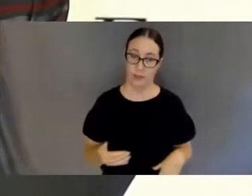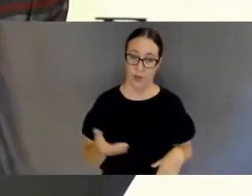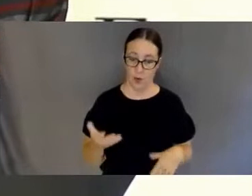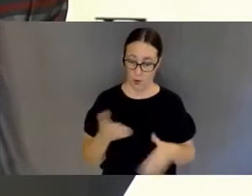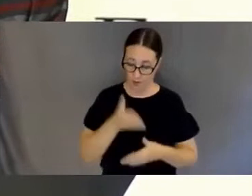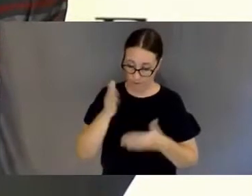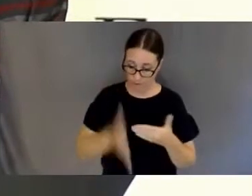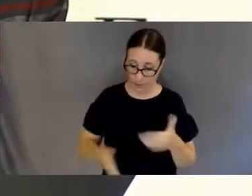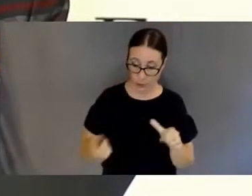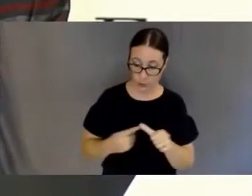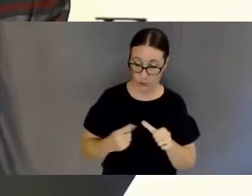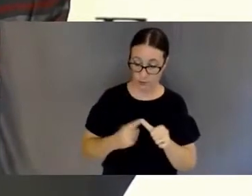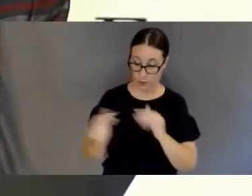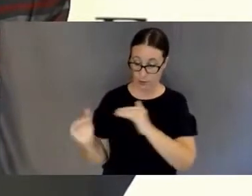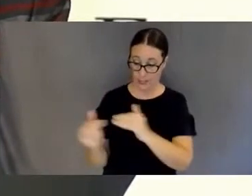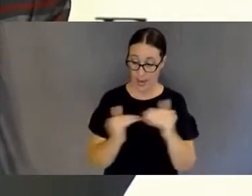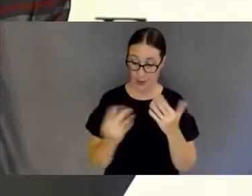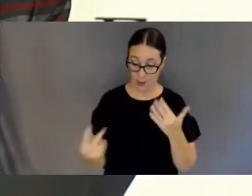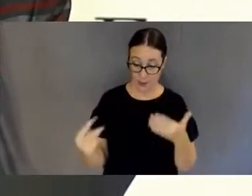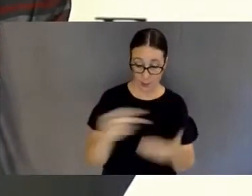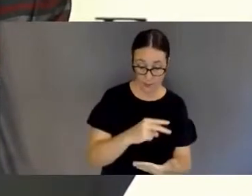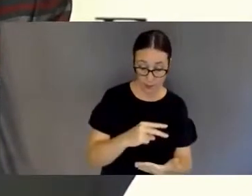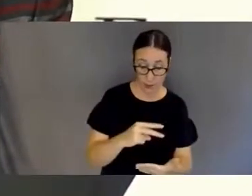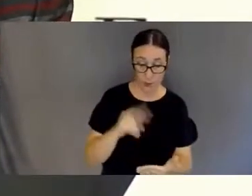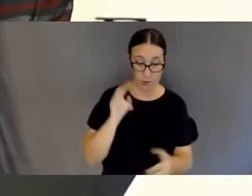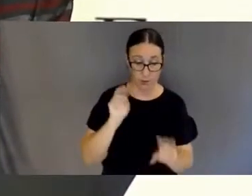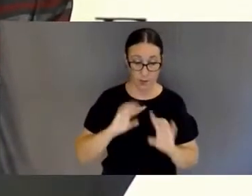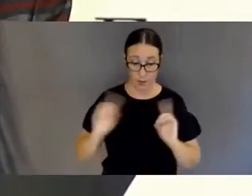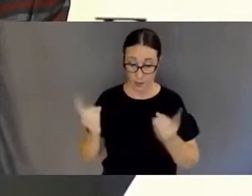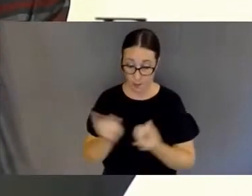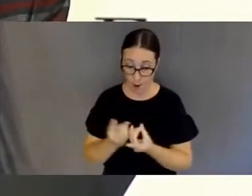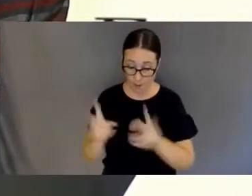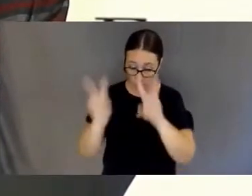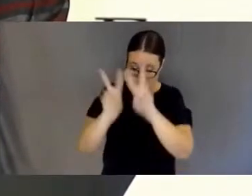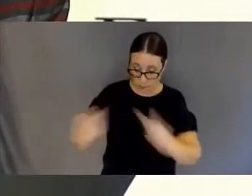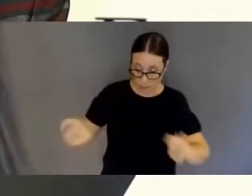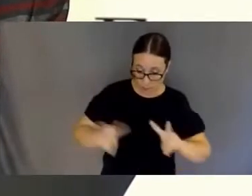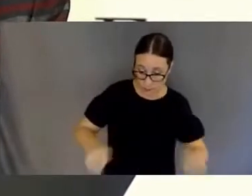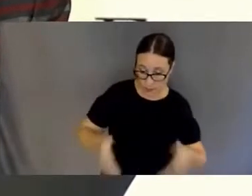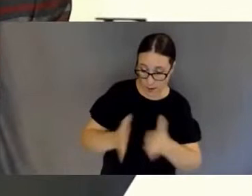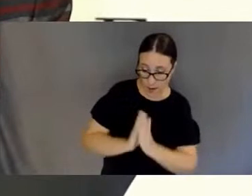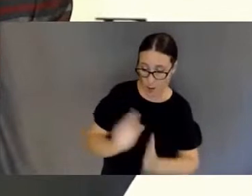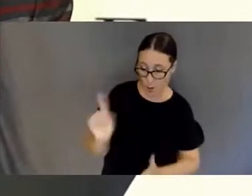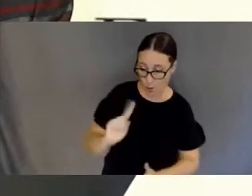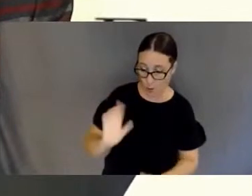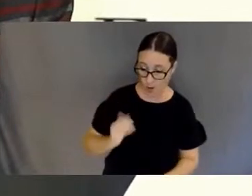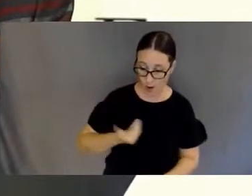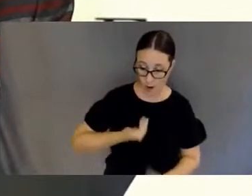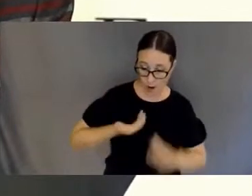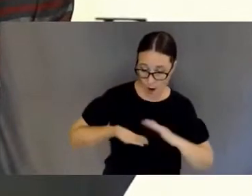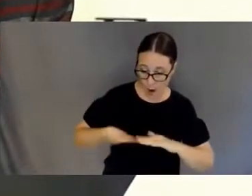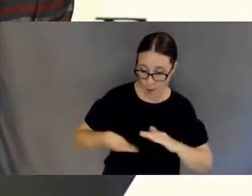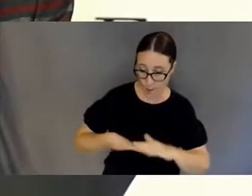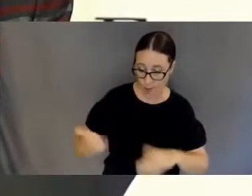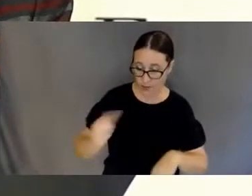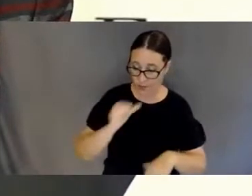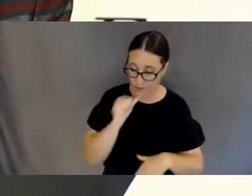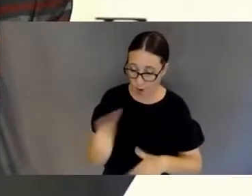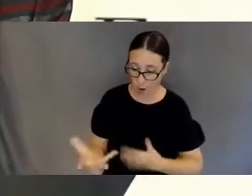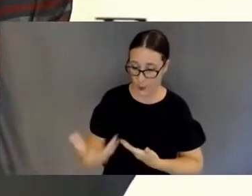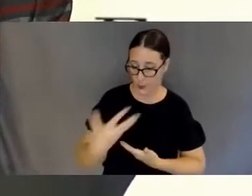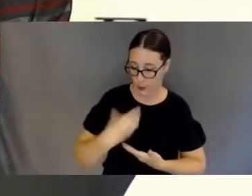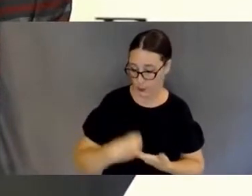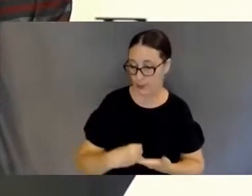review, looking across the department and asking, where are our operations not as